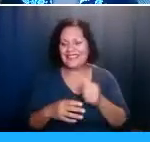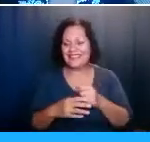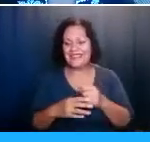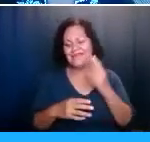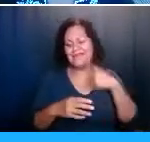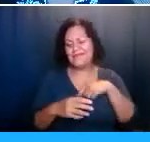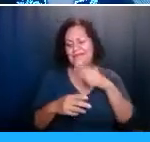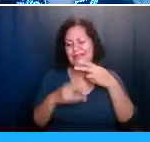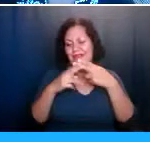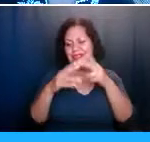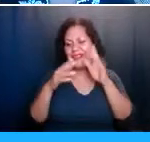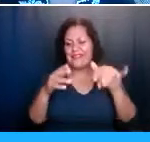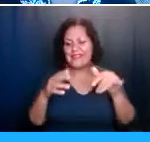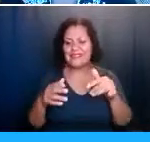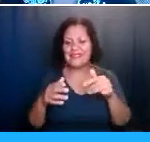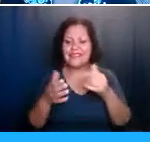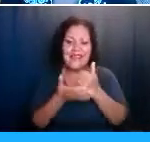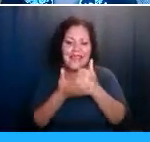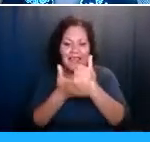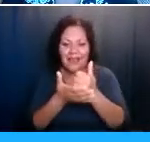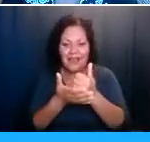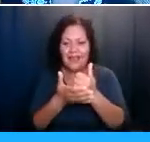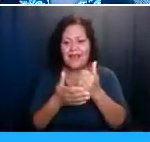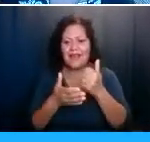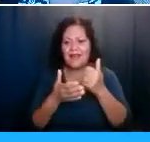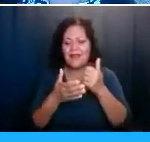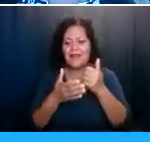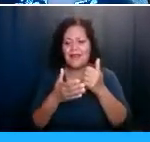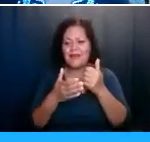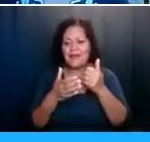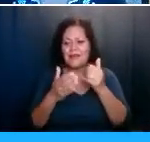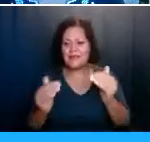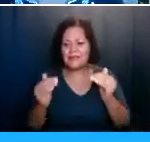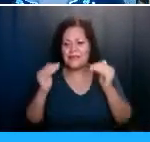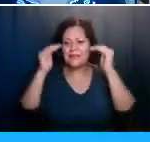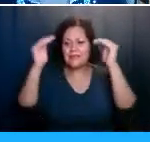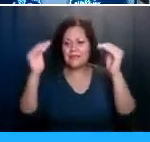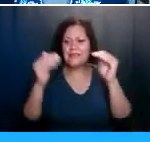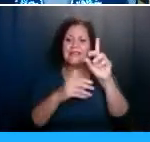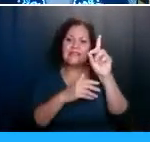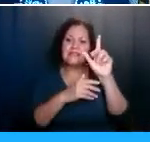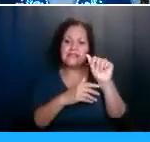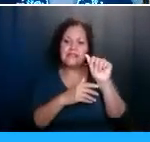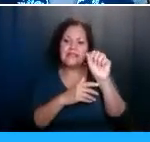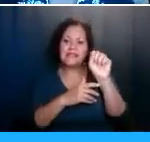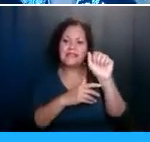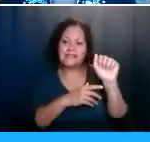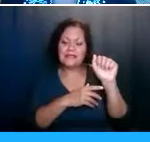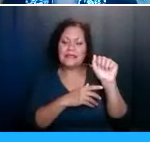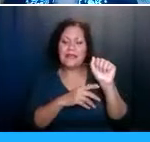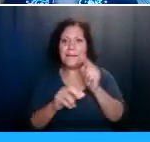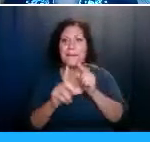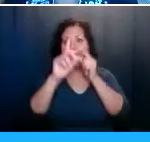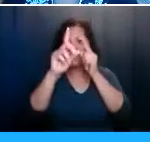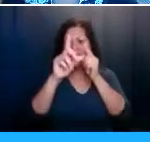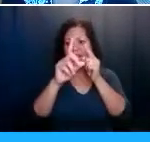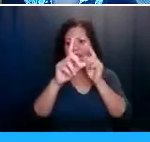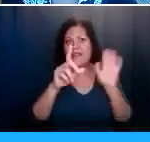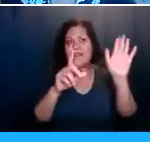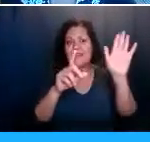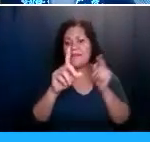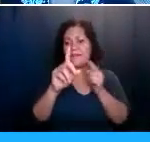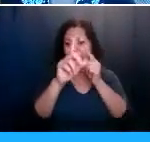to help in furthering Disability SA's mission to